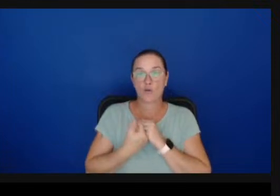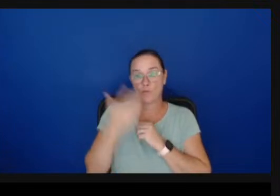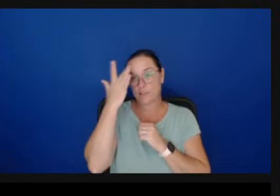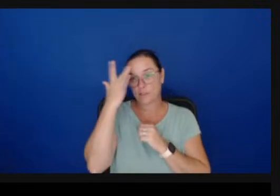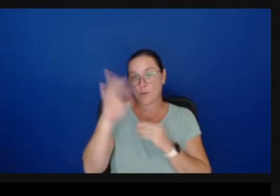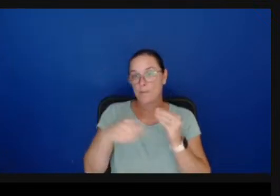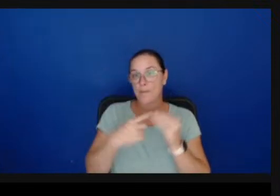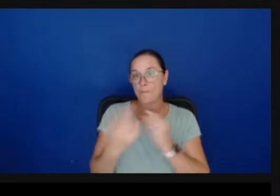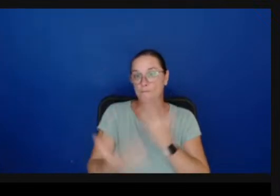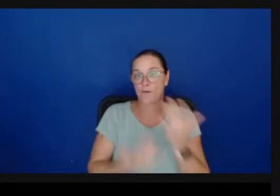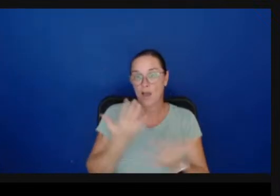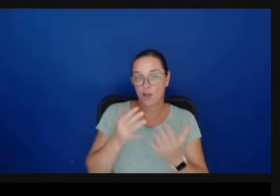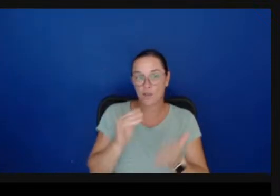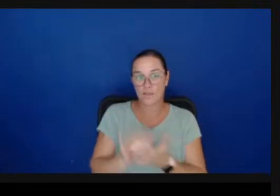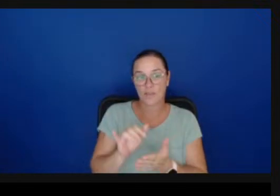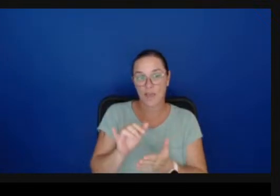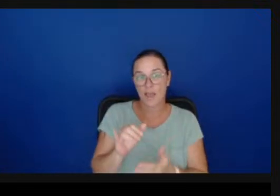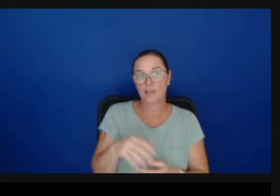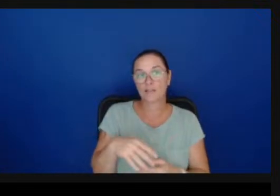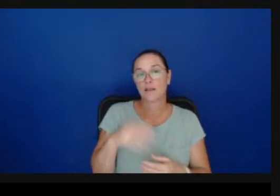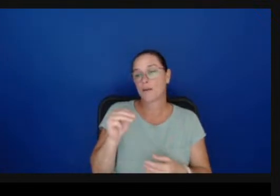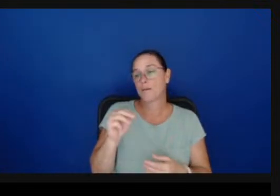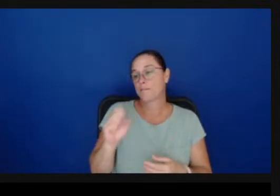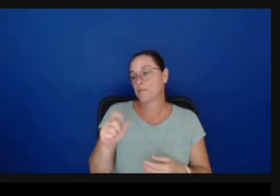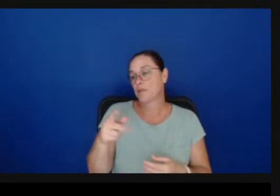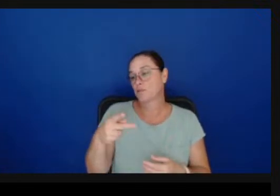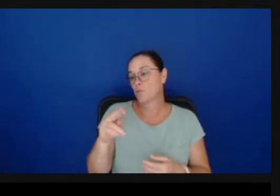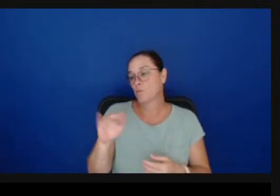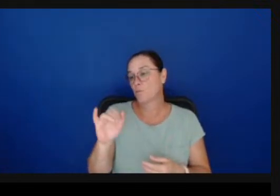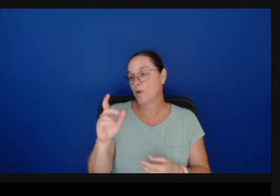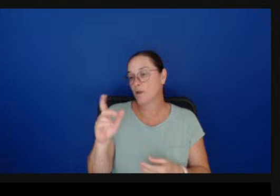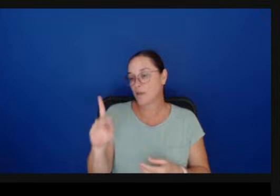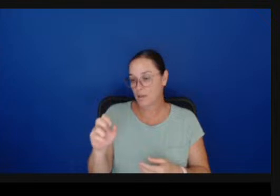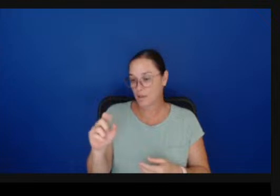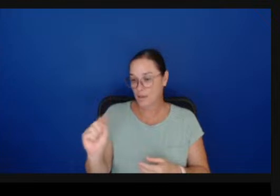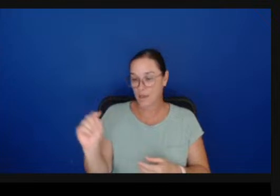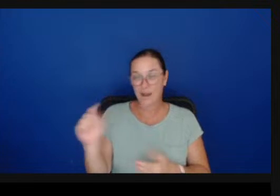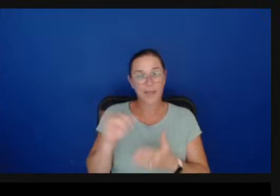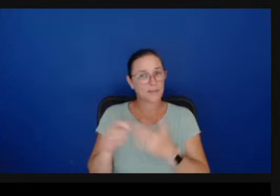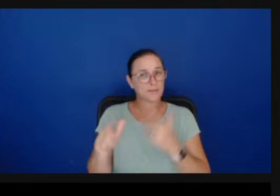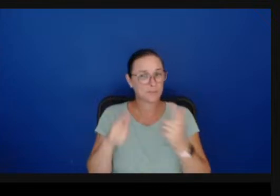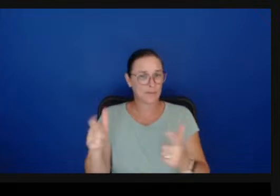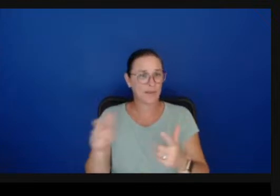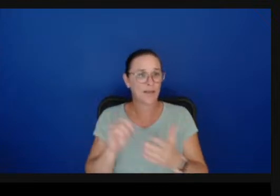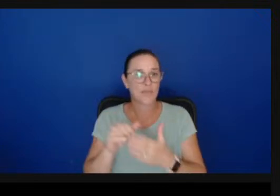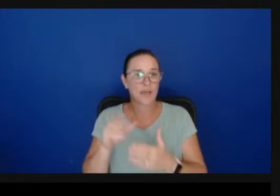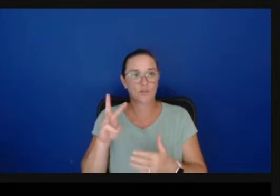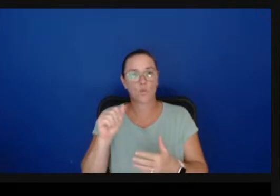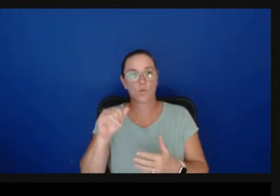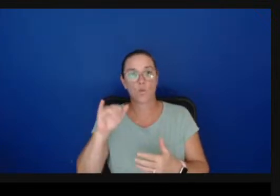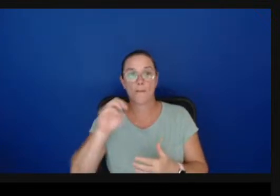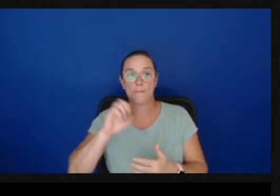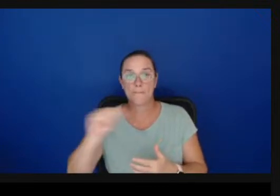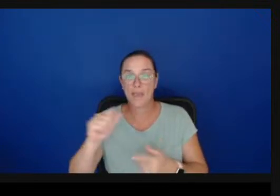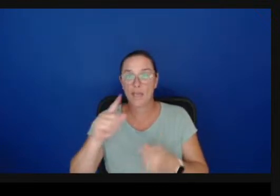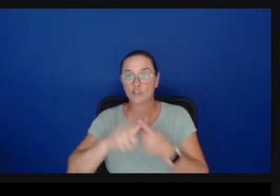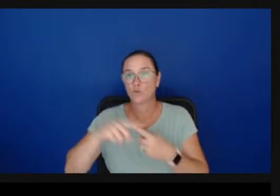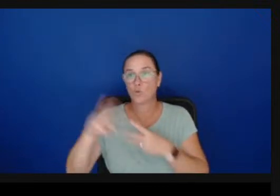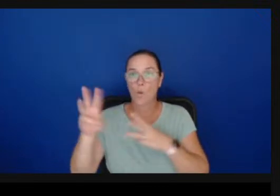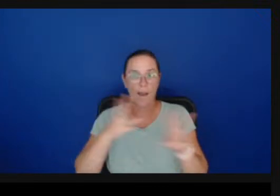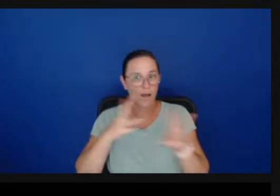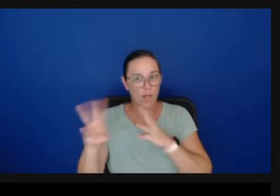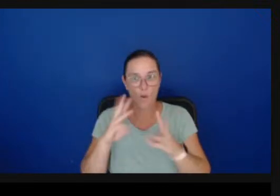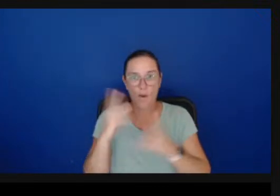is Elizabeth Prickett. That was a good one. That is huge because that is Waimea all the way to Waikoloa. It's